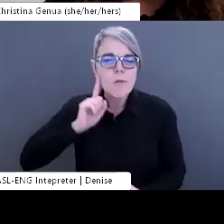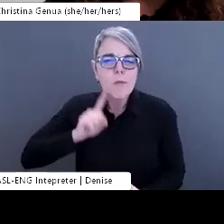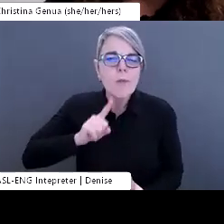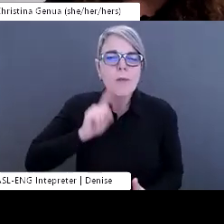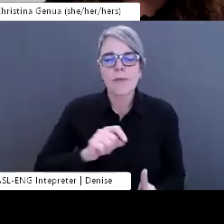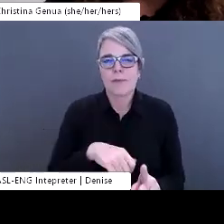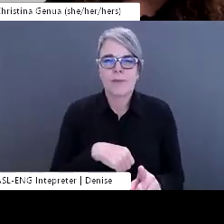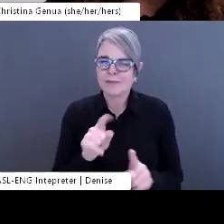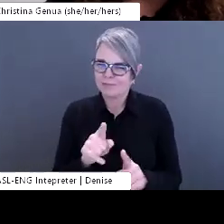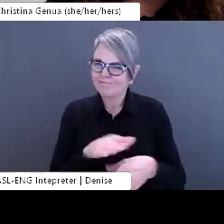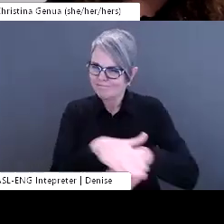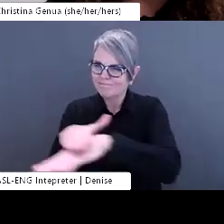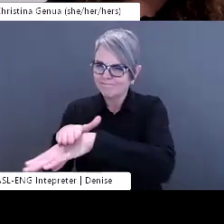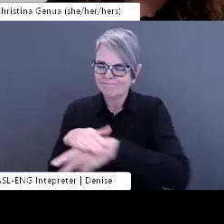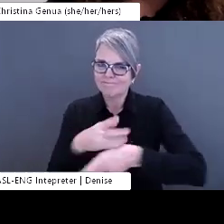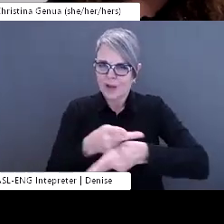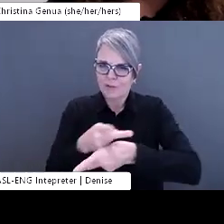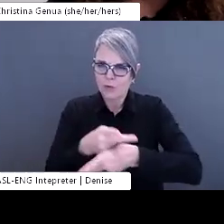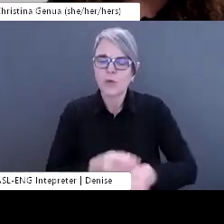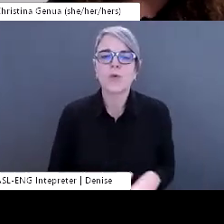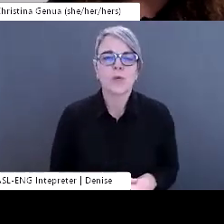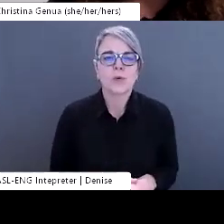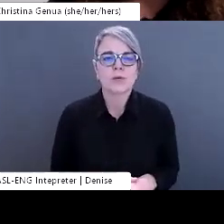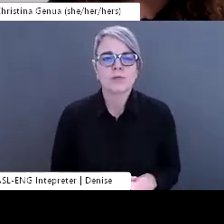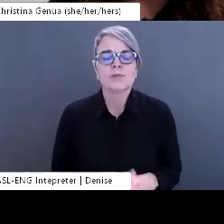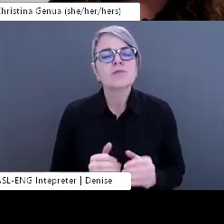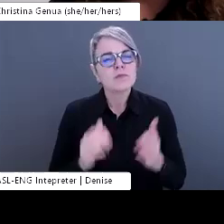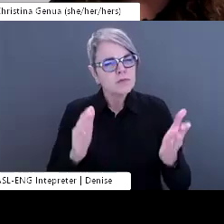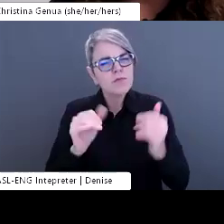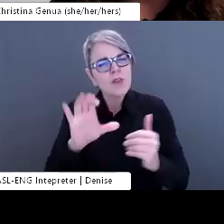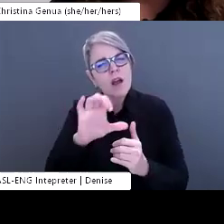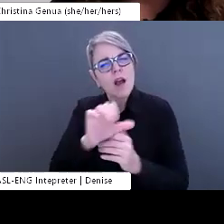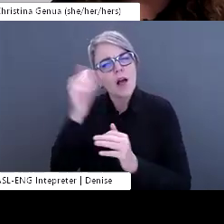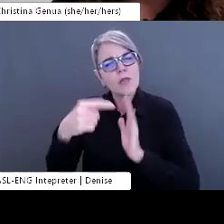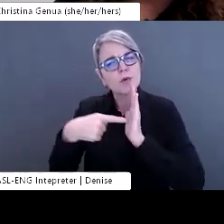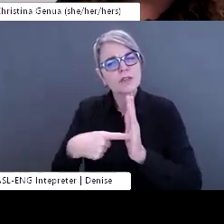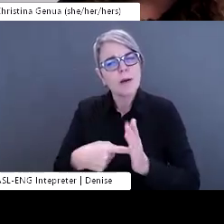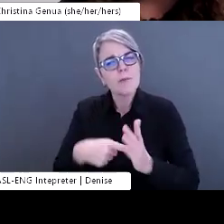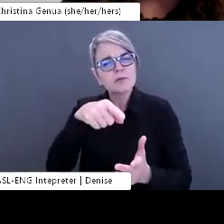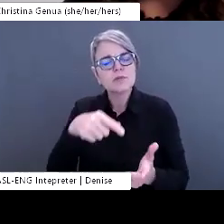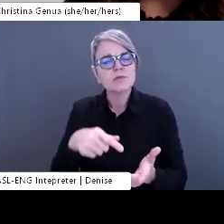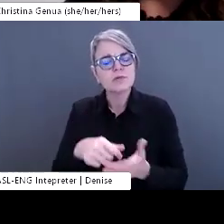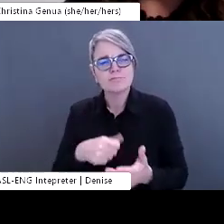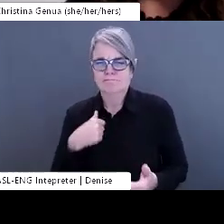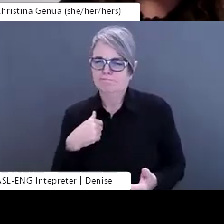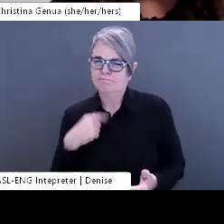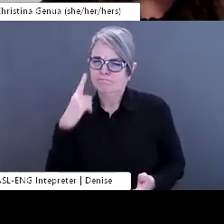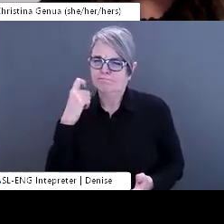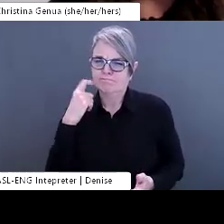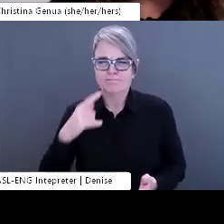Can we think of any other clues that an email is phishing? And have you ever gotten a phishing email or call?